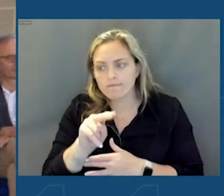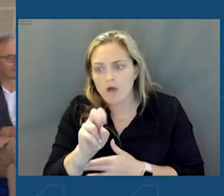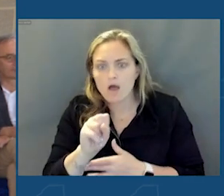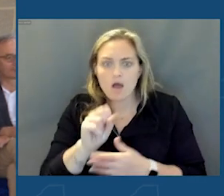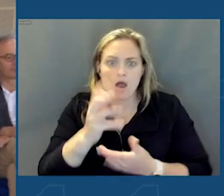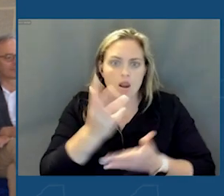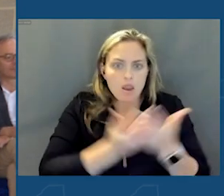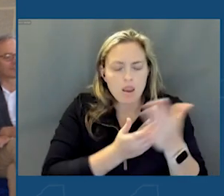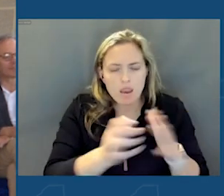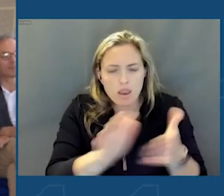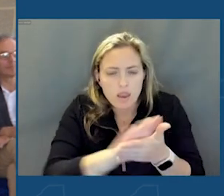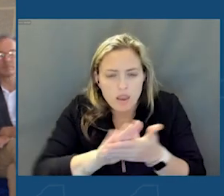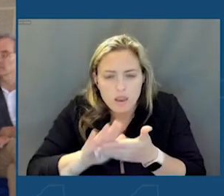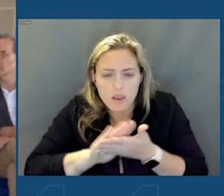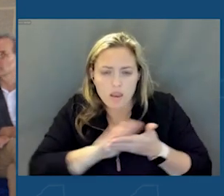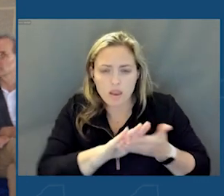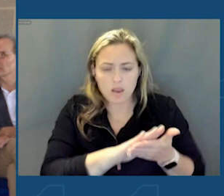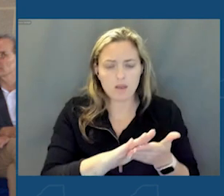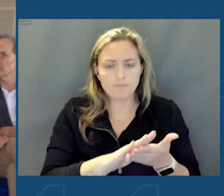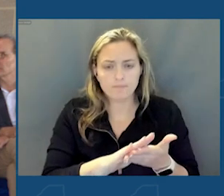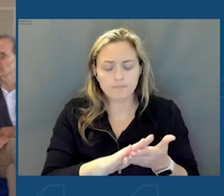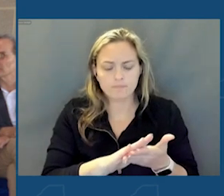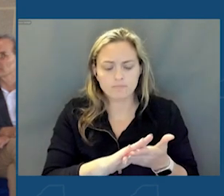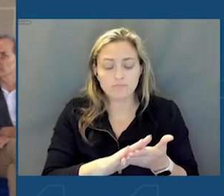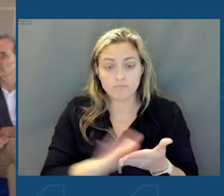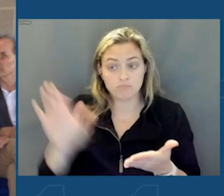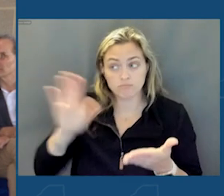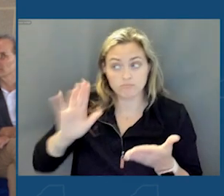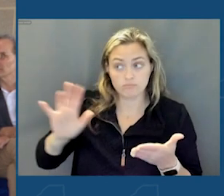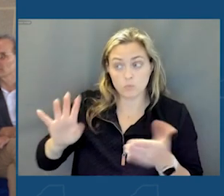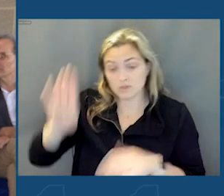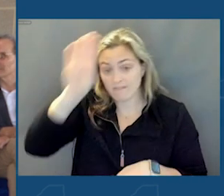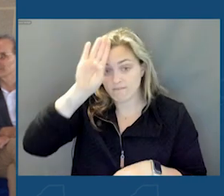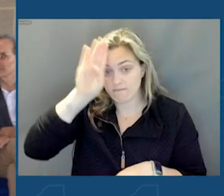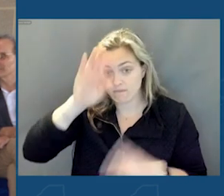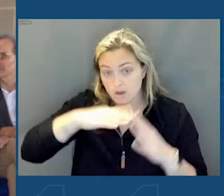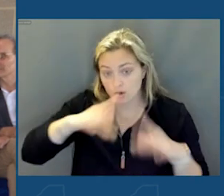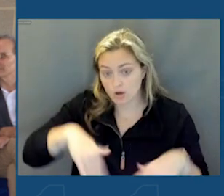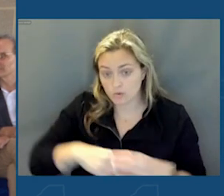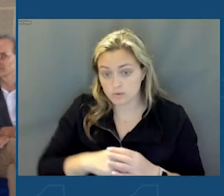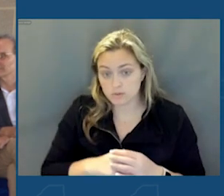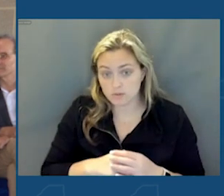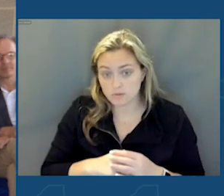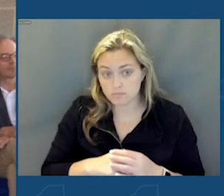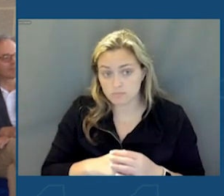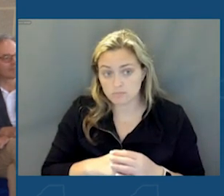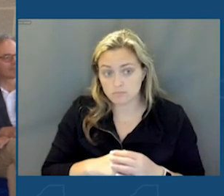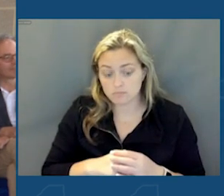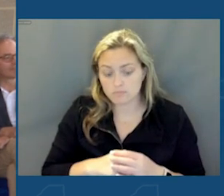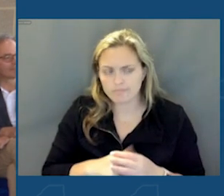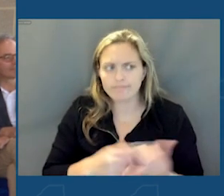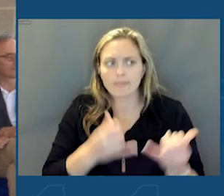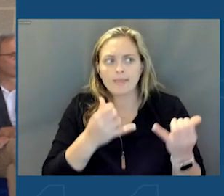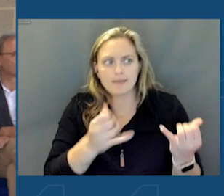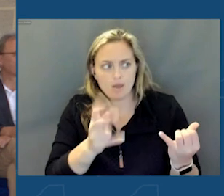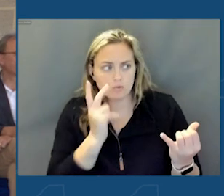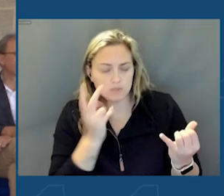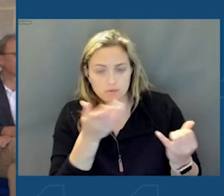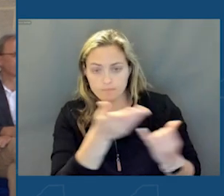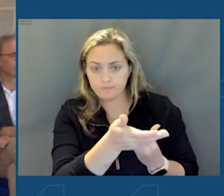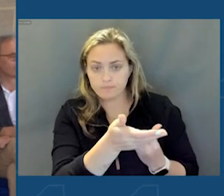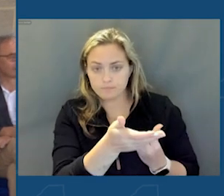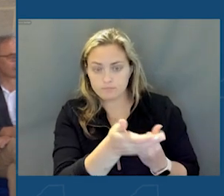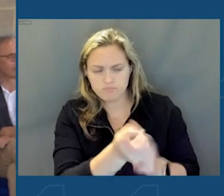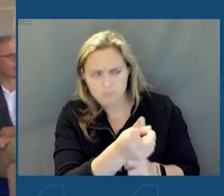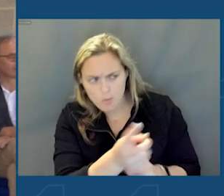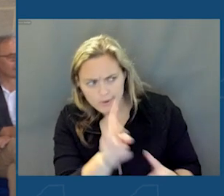everything that grew over it. It was once the firehouse for the base. And now you can see and take a moment to